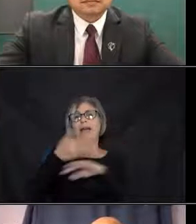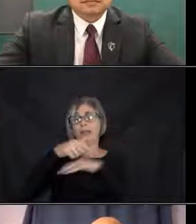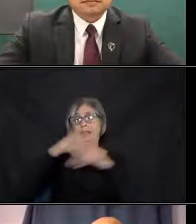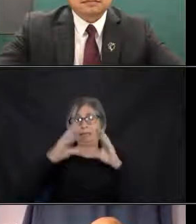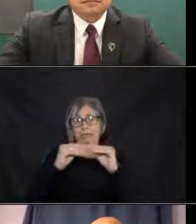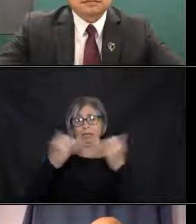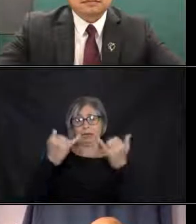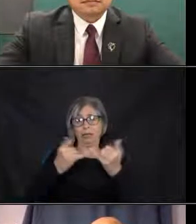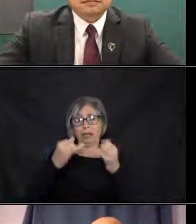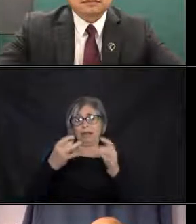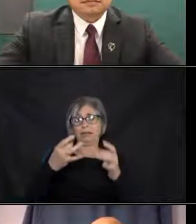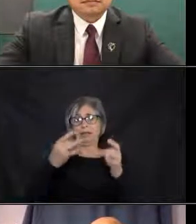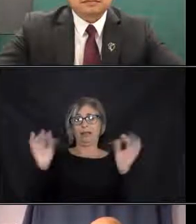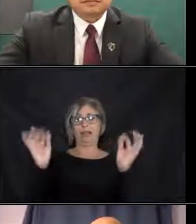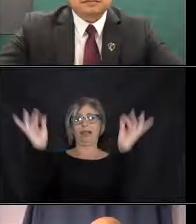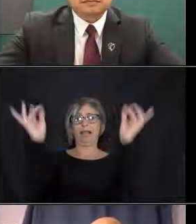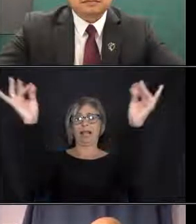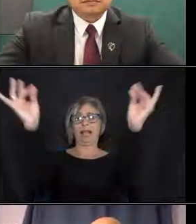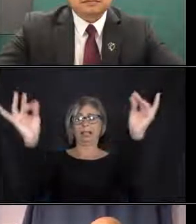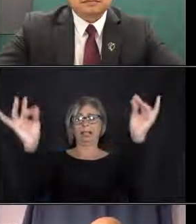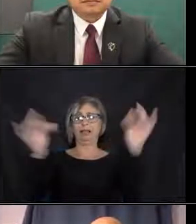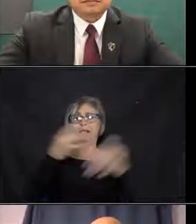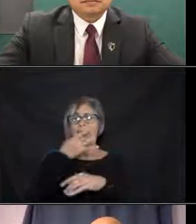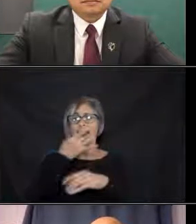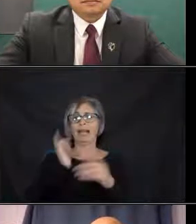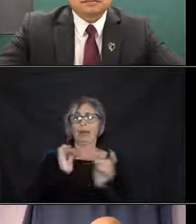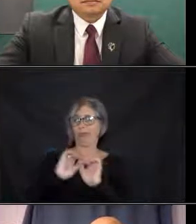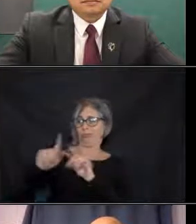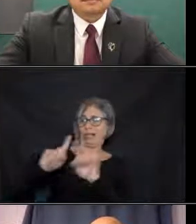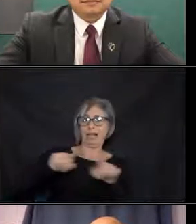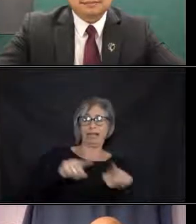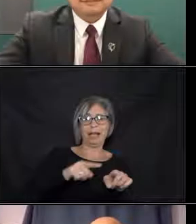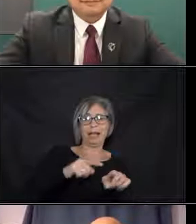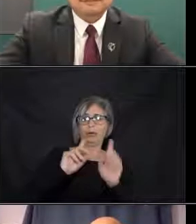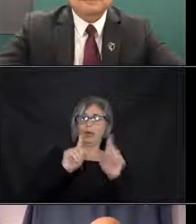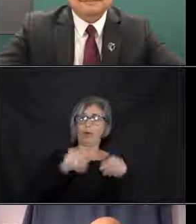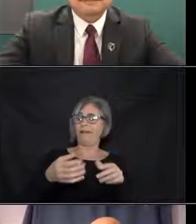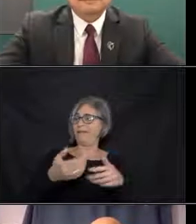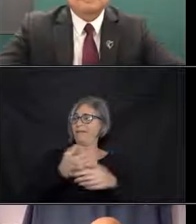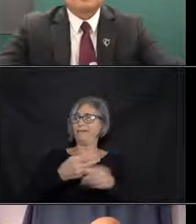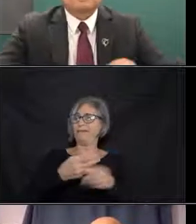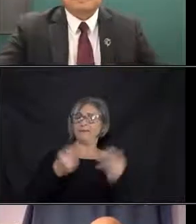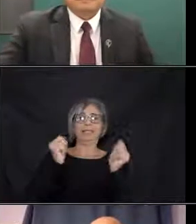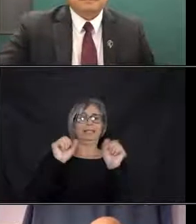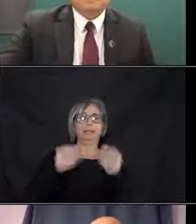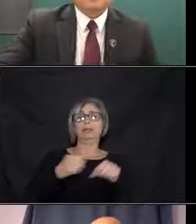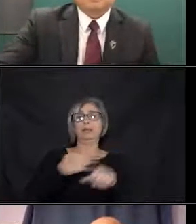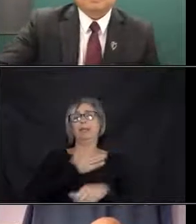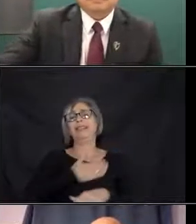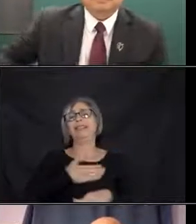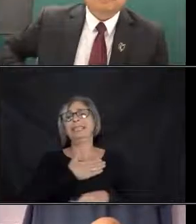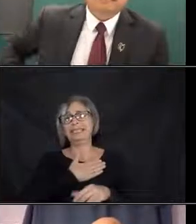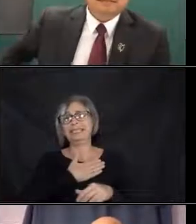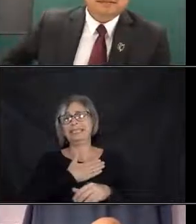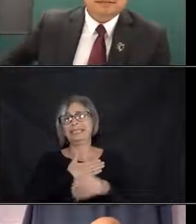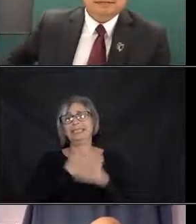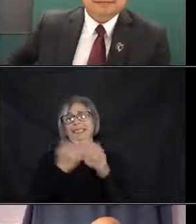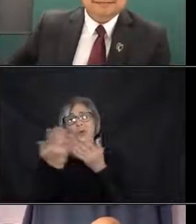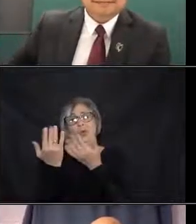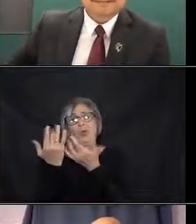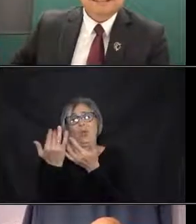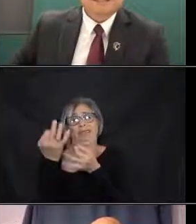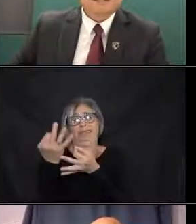the lighting ceremony. I will be attending, and I will make it there as quickly and safely as possible. So please give it a couple minutes.